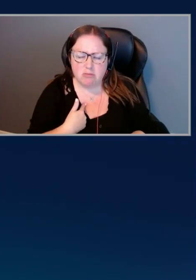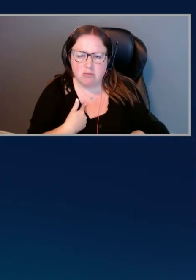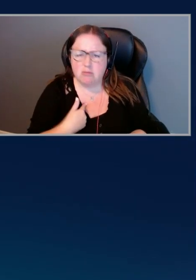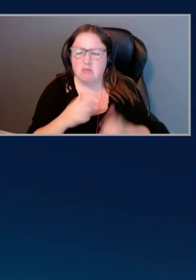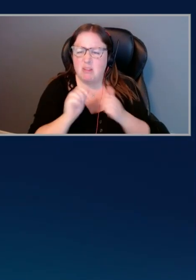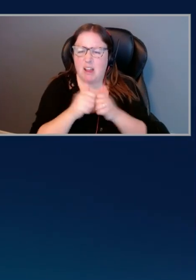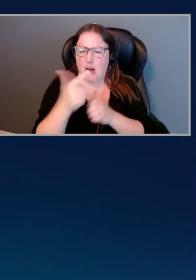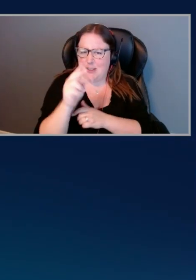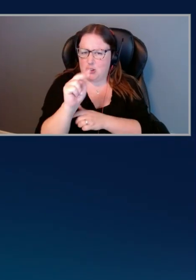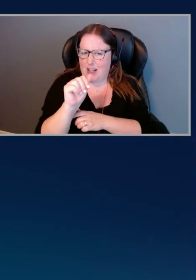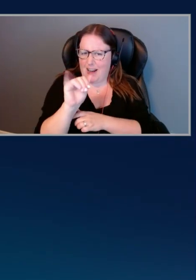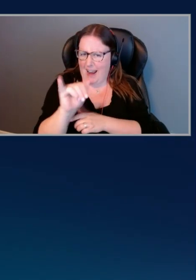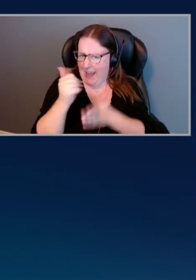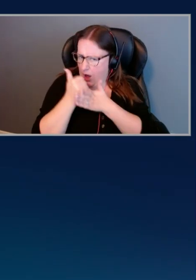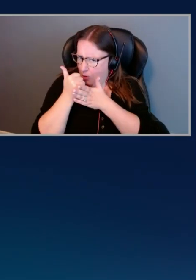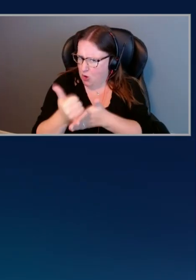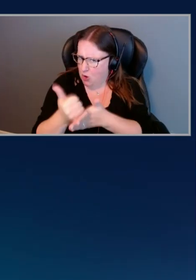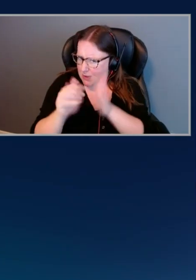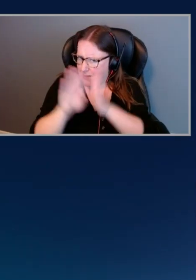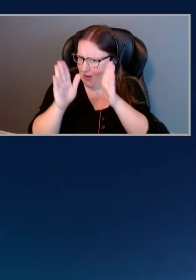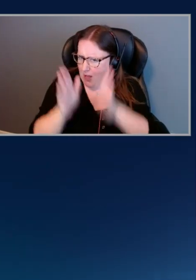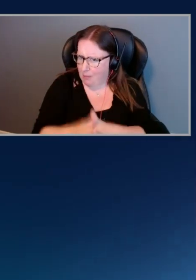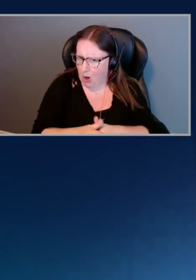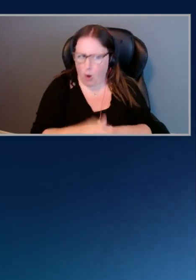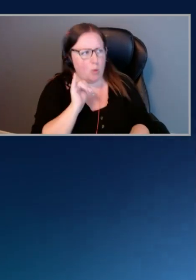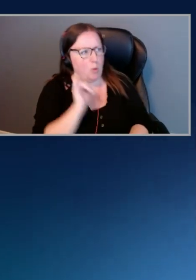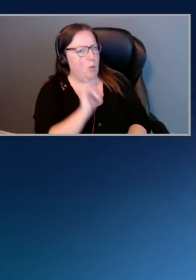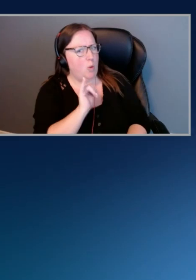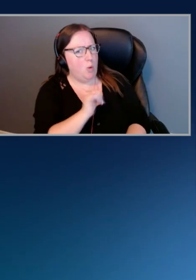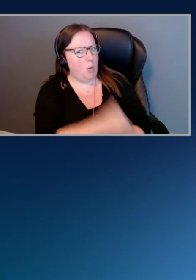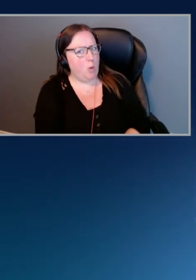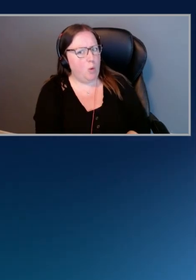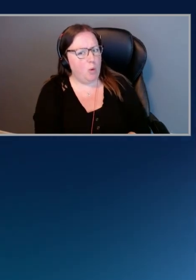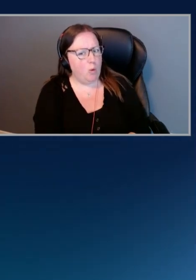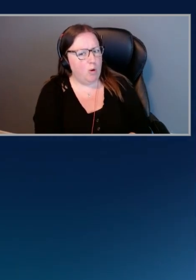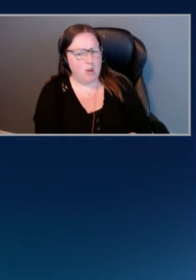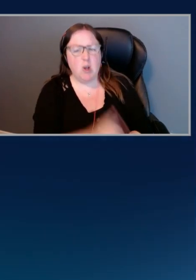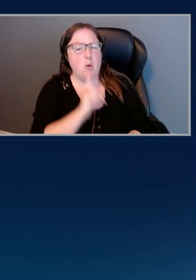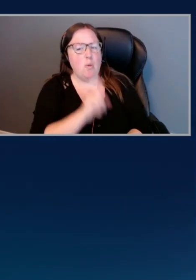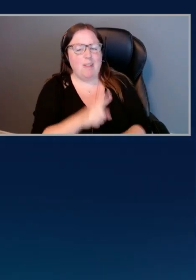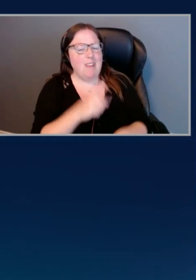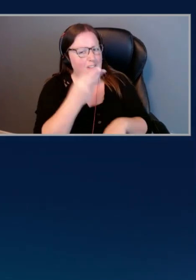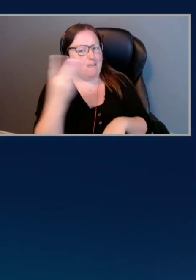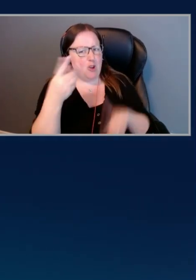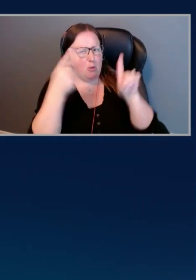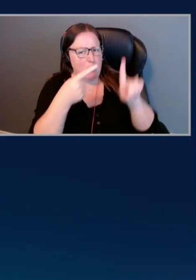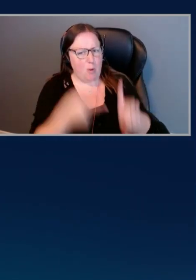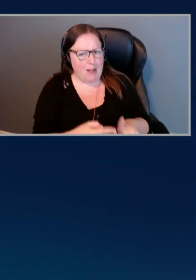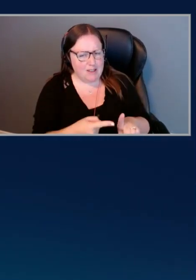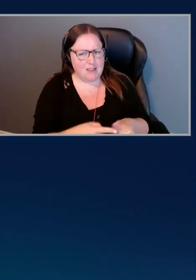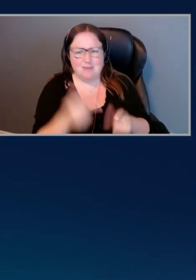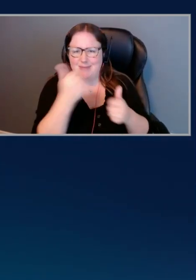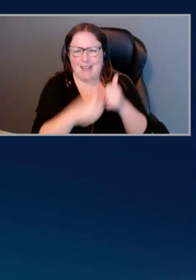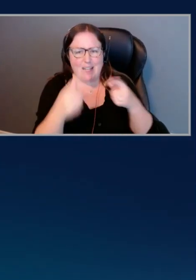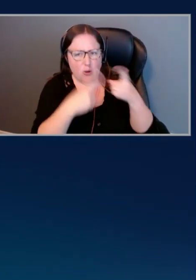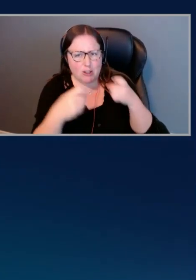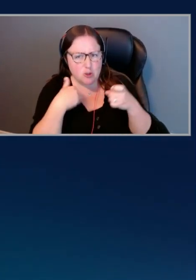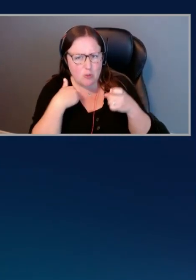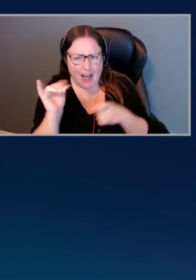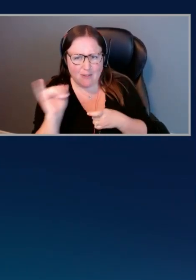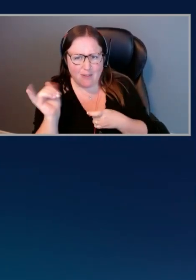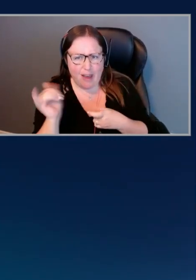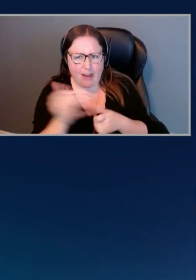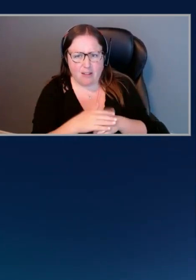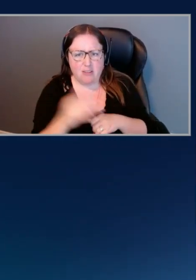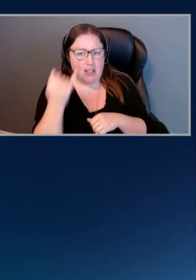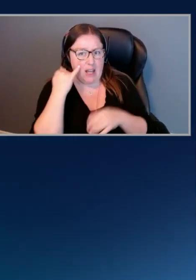generative AI help you as a developer? Oh, it's a number of main points. I think the first one is like any kind of question you have, like whether it's